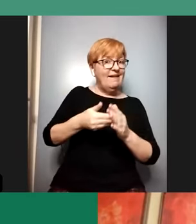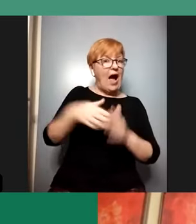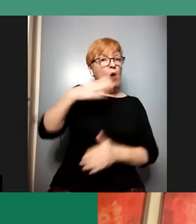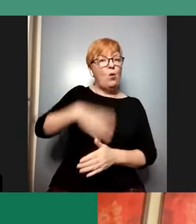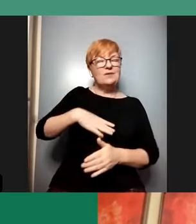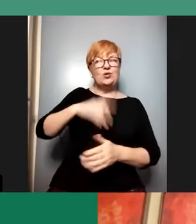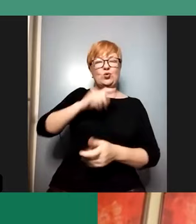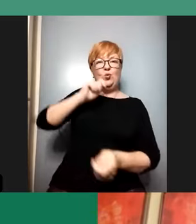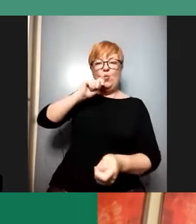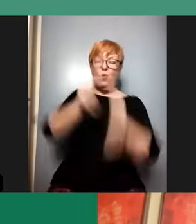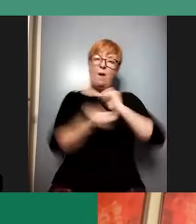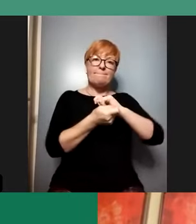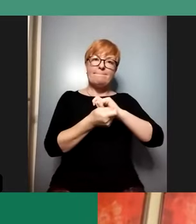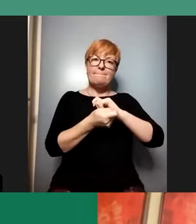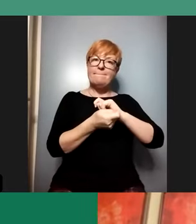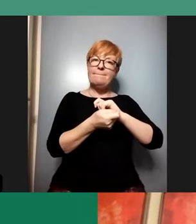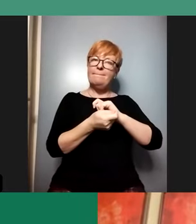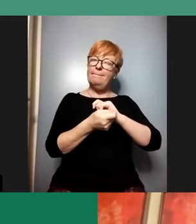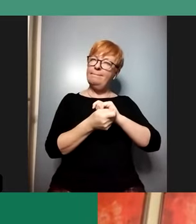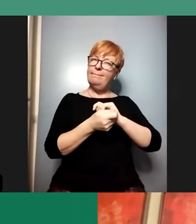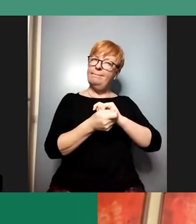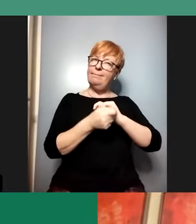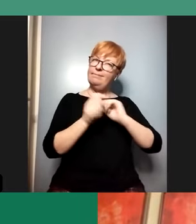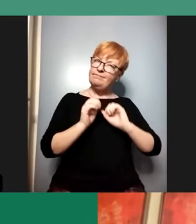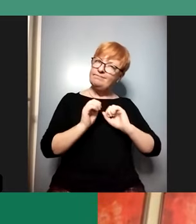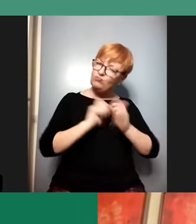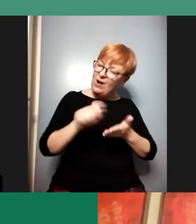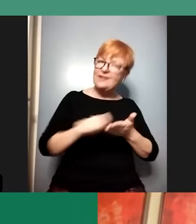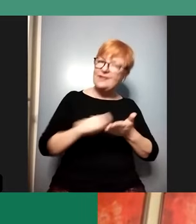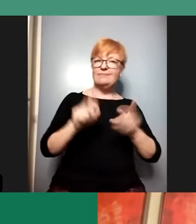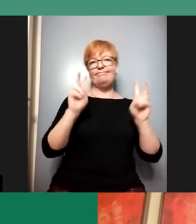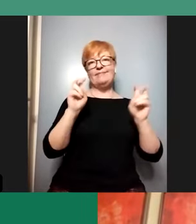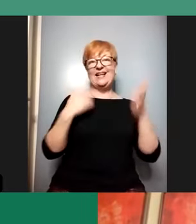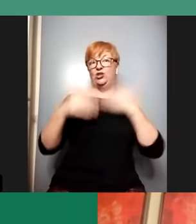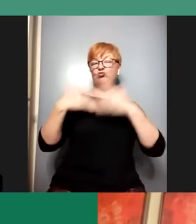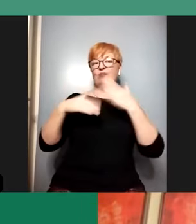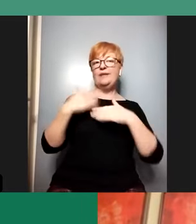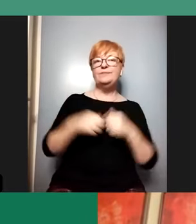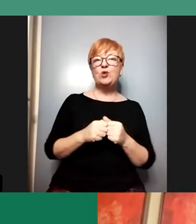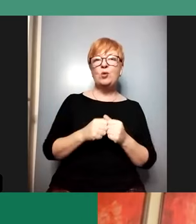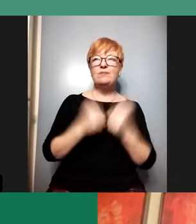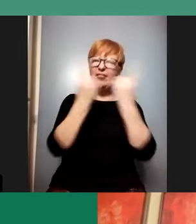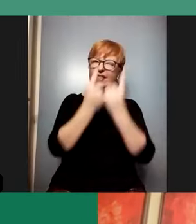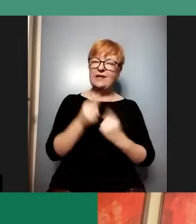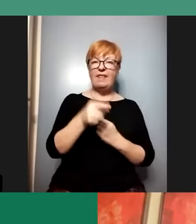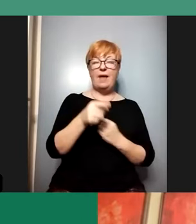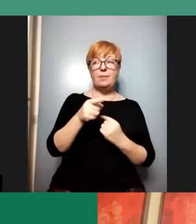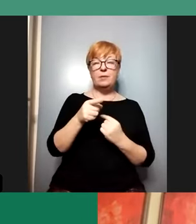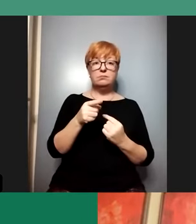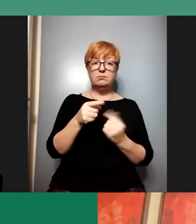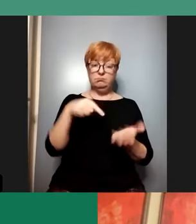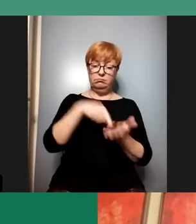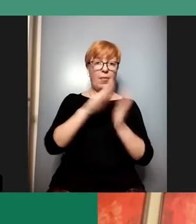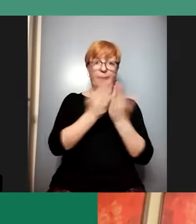and rewrite and sort of write it in history, you know what I mean? So yeah I do things like that, but it's essentially, you know, it's